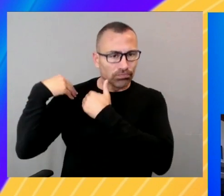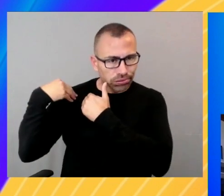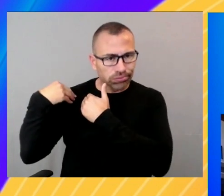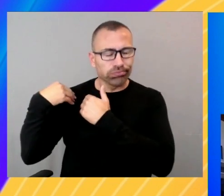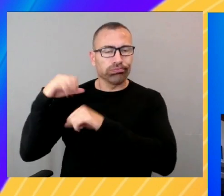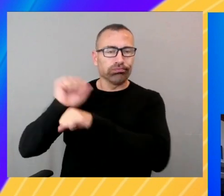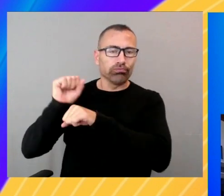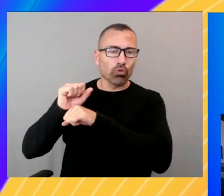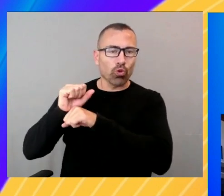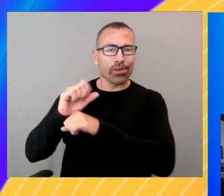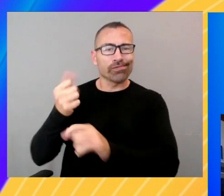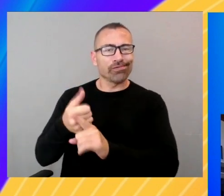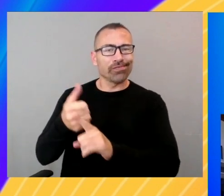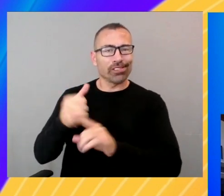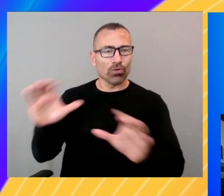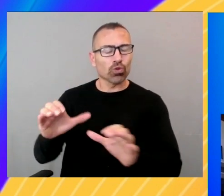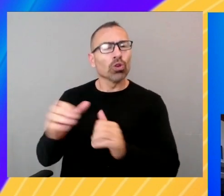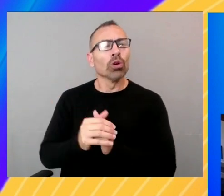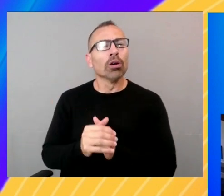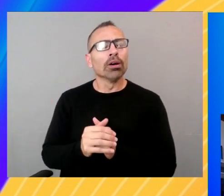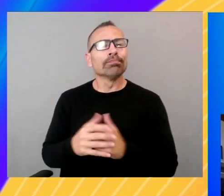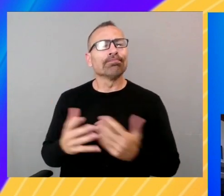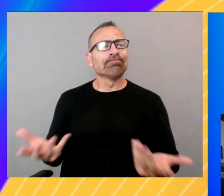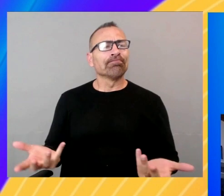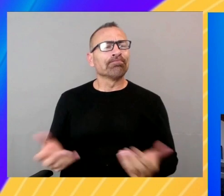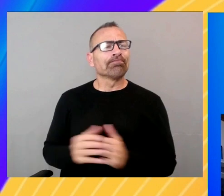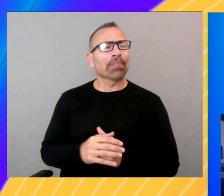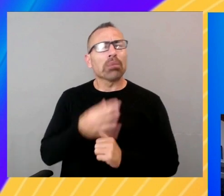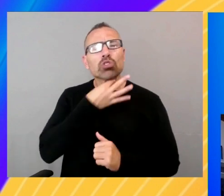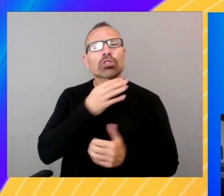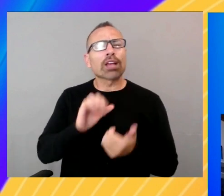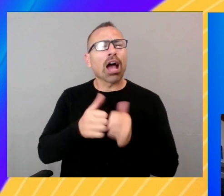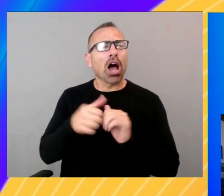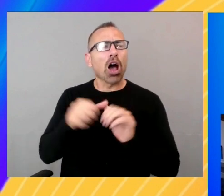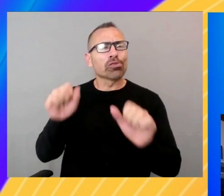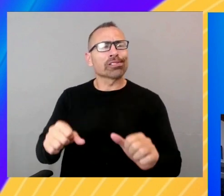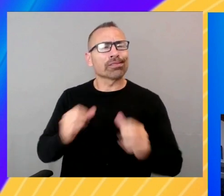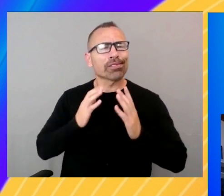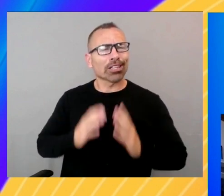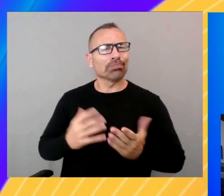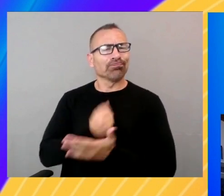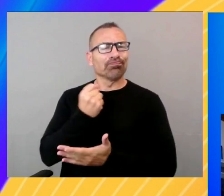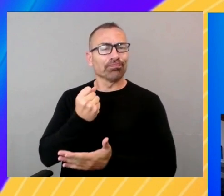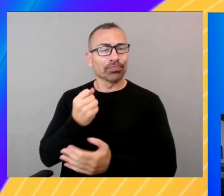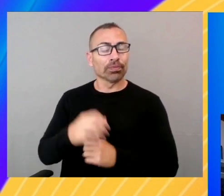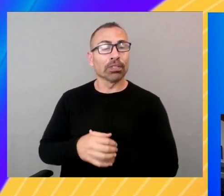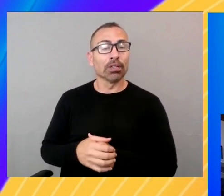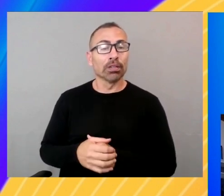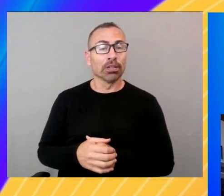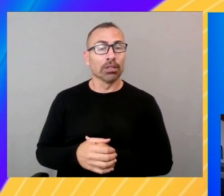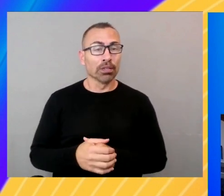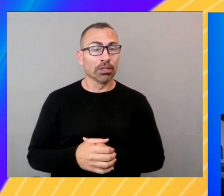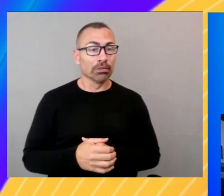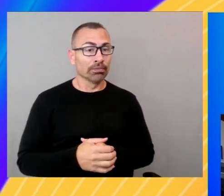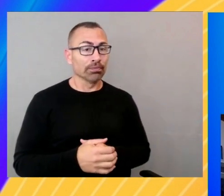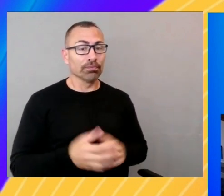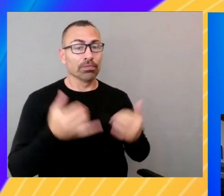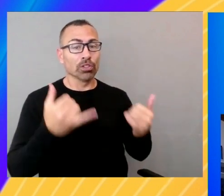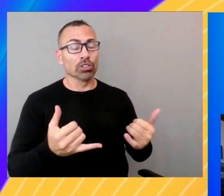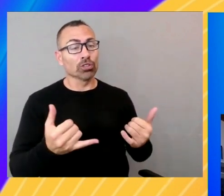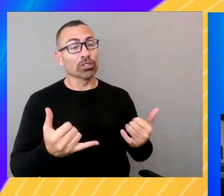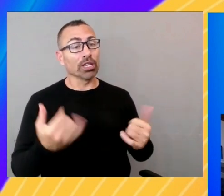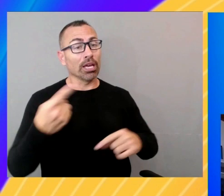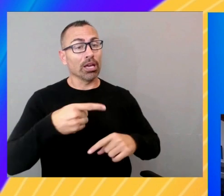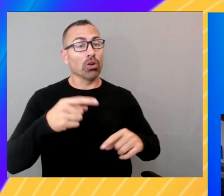ways that customers can help address that? Yeah, so what we'll be focusing on today is going to be the service AWS Systems